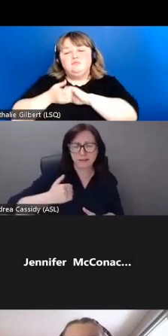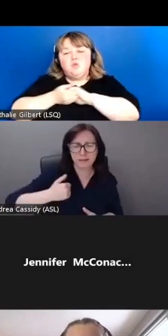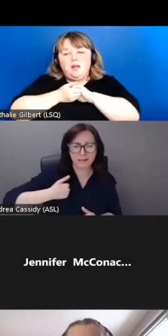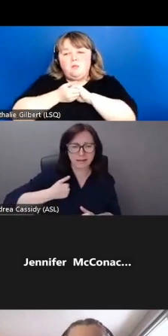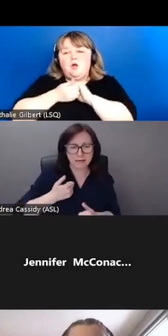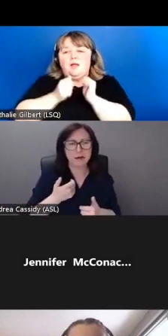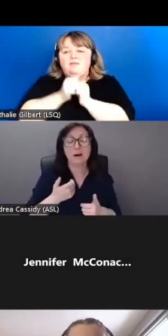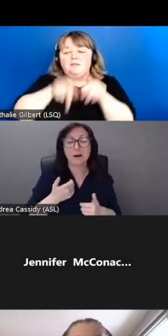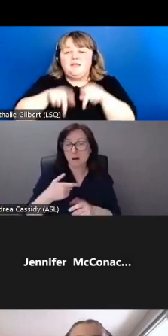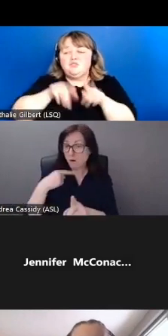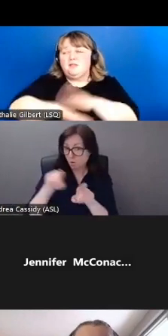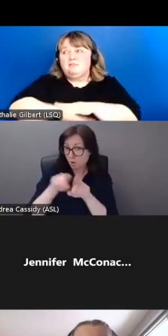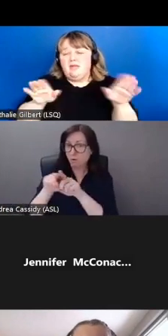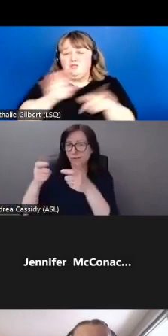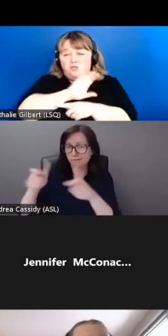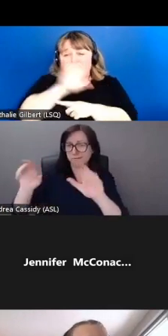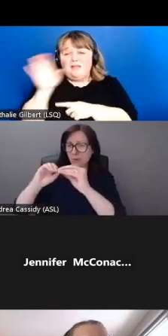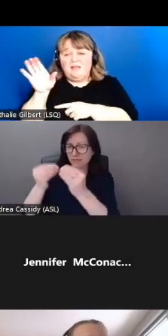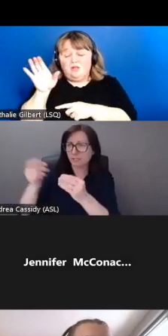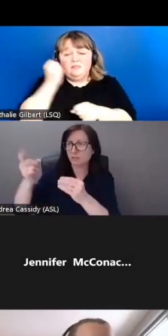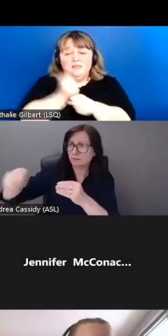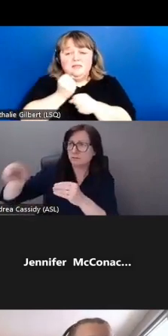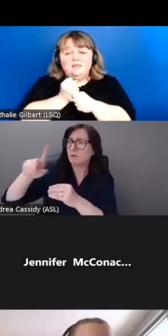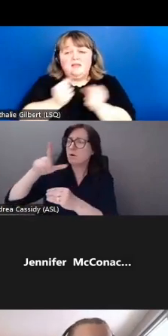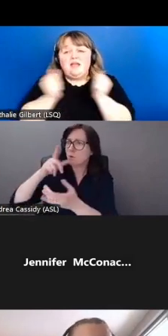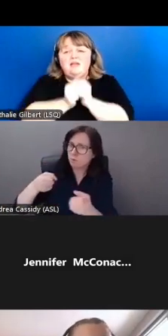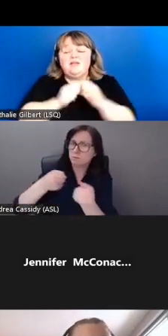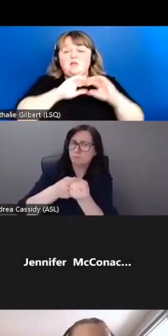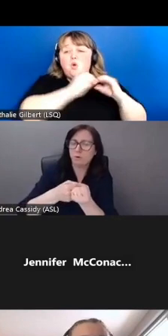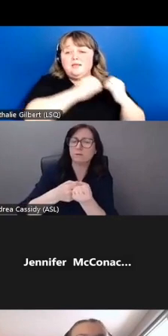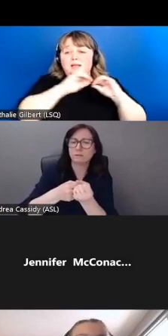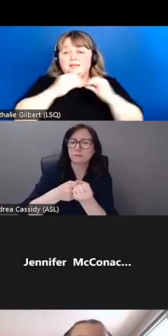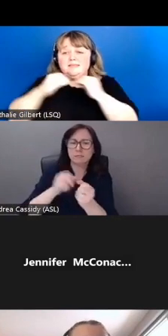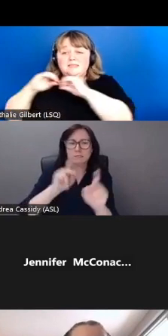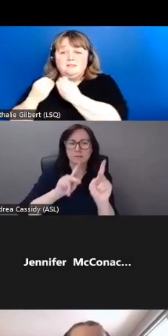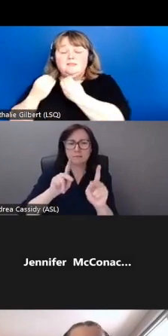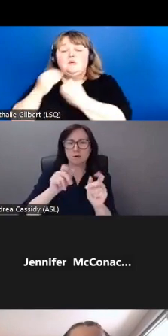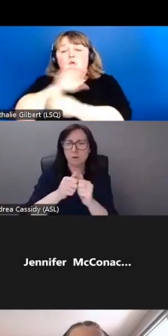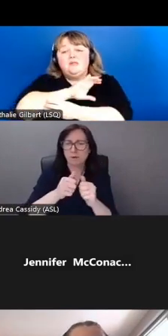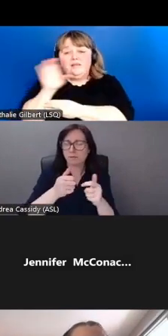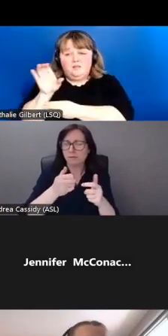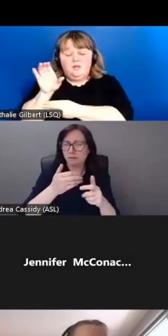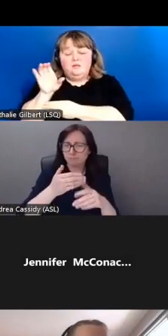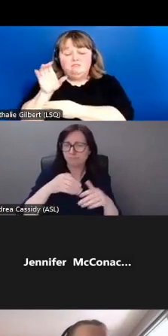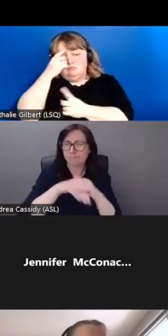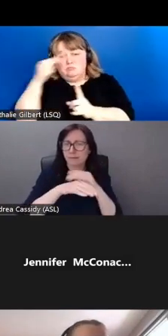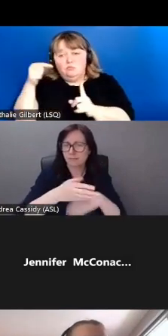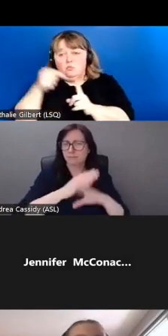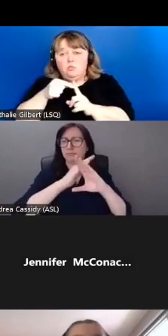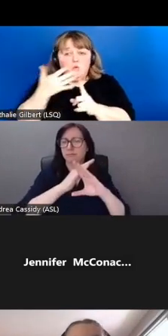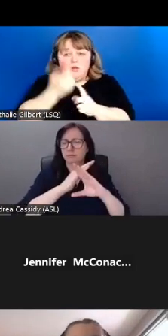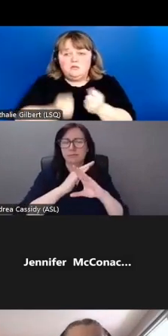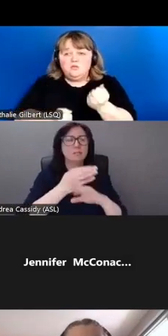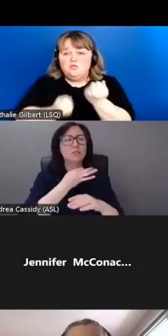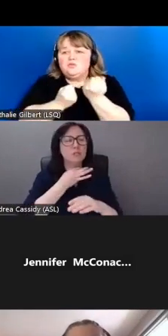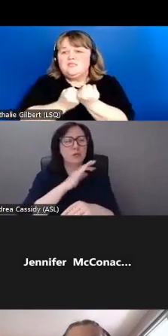big organizations who represent individuals who experience barriers to find out what these barriers are. And